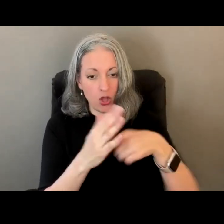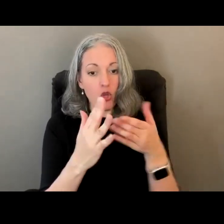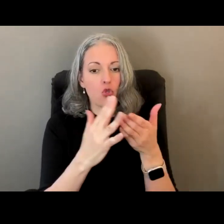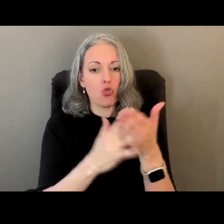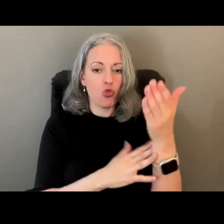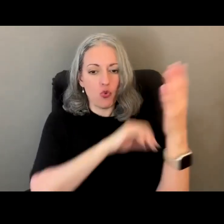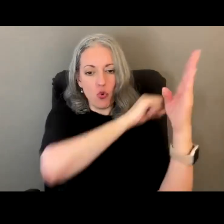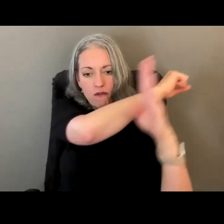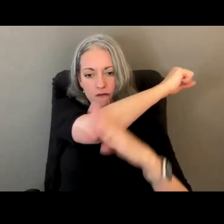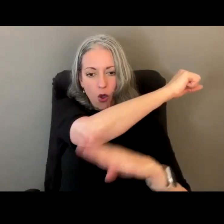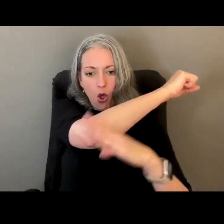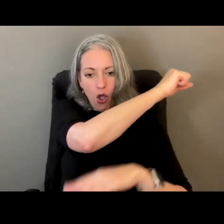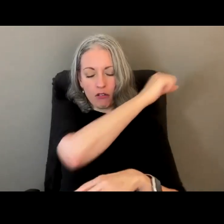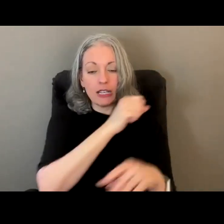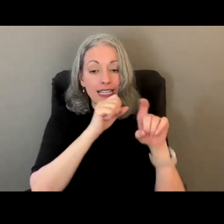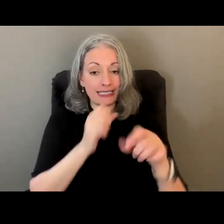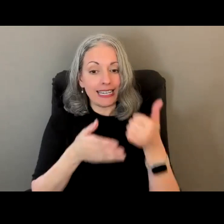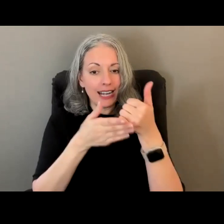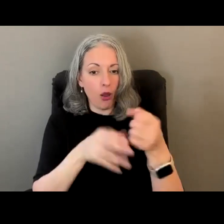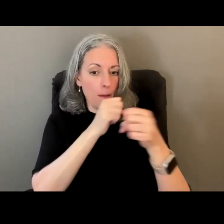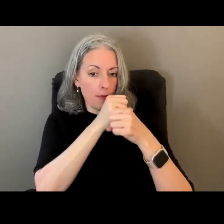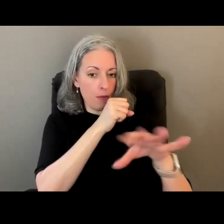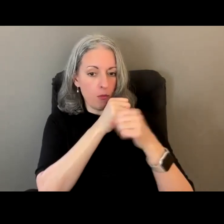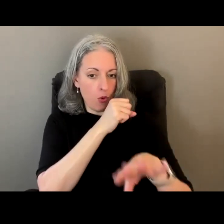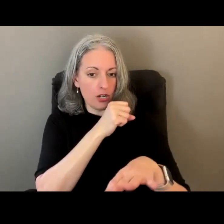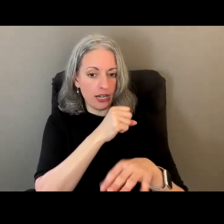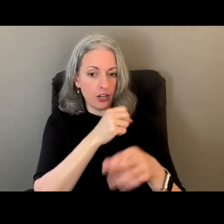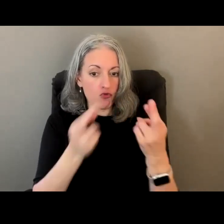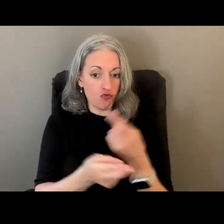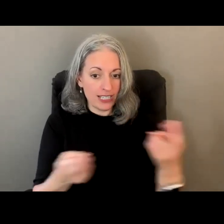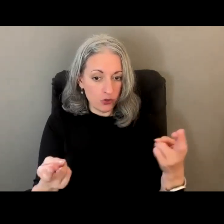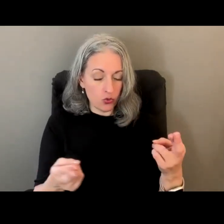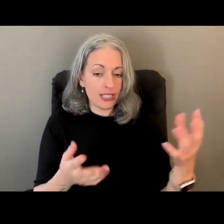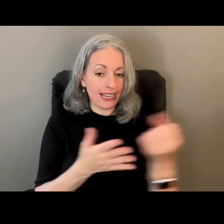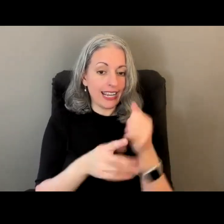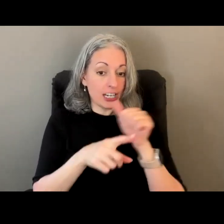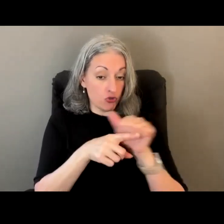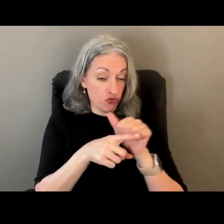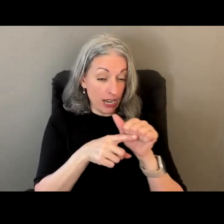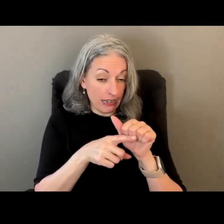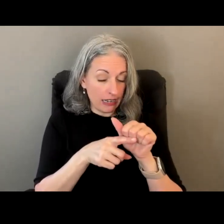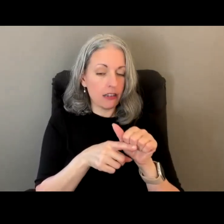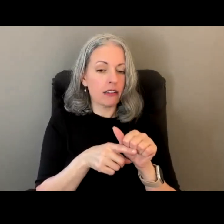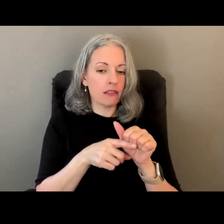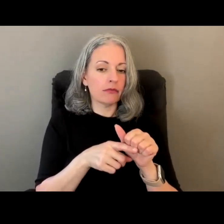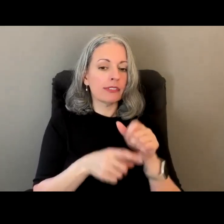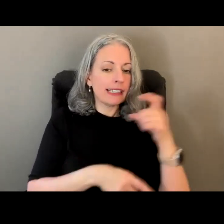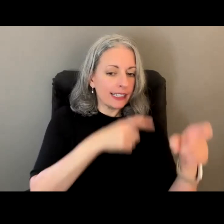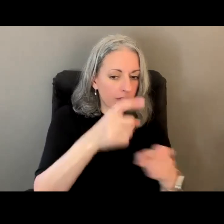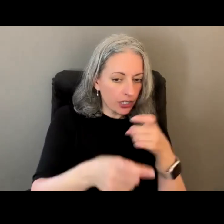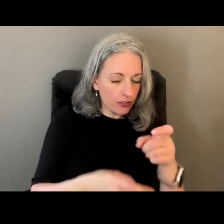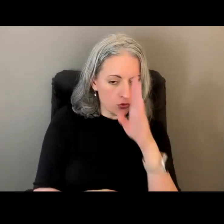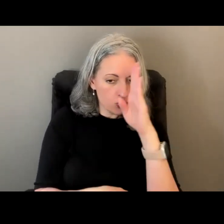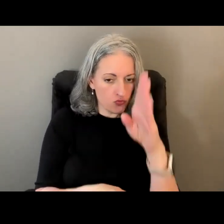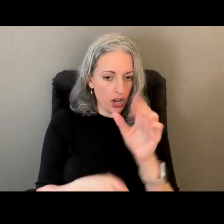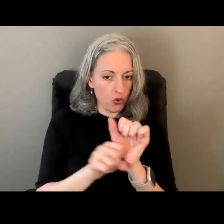use your help promoting these resources and getting this training and stipends into the hands of the direct care